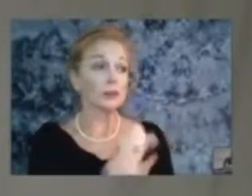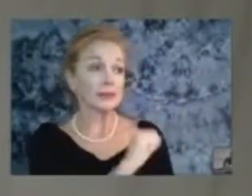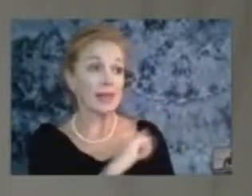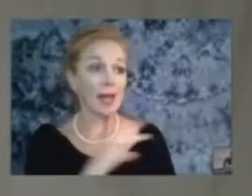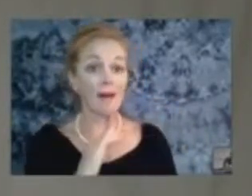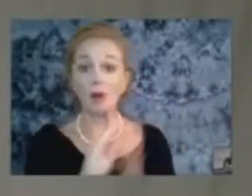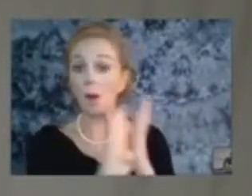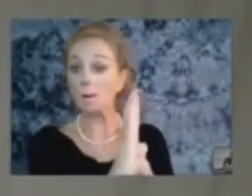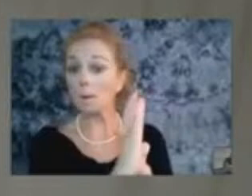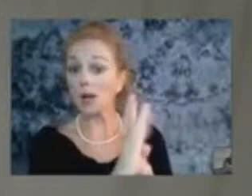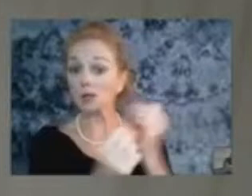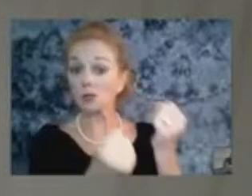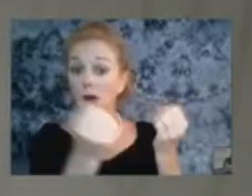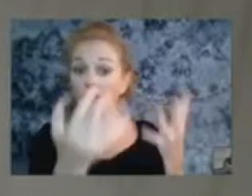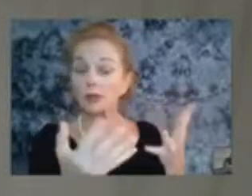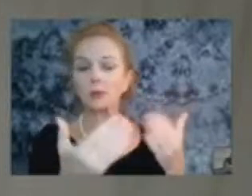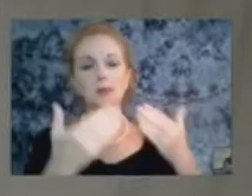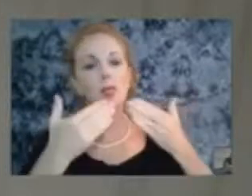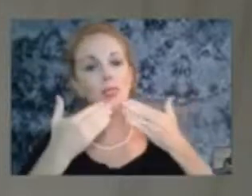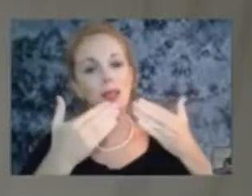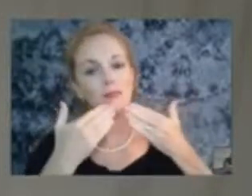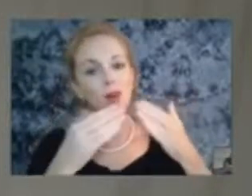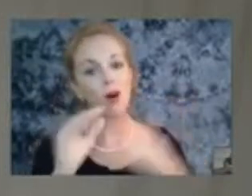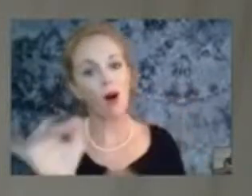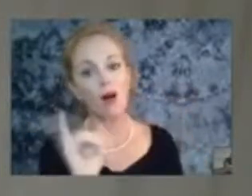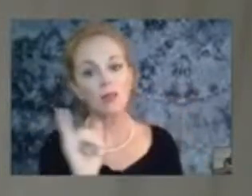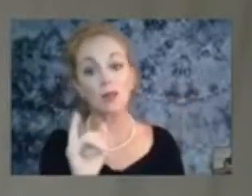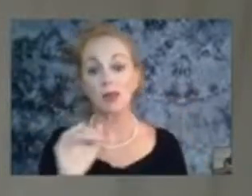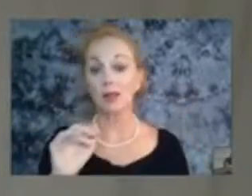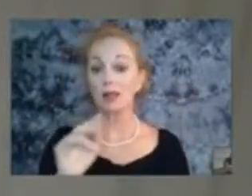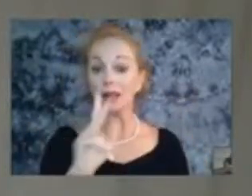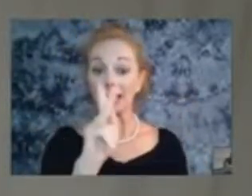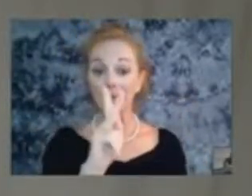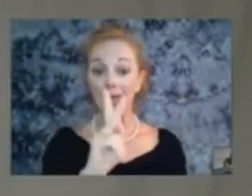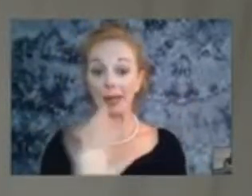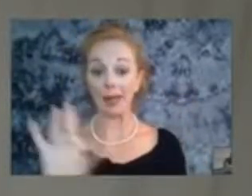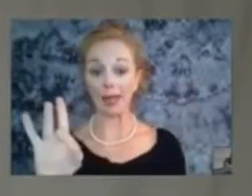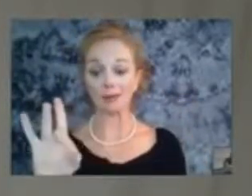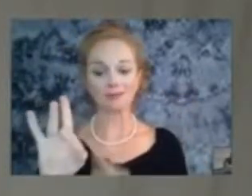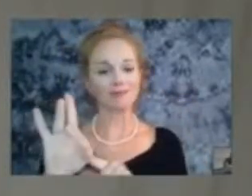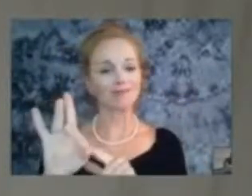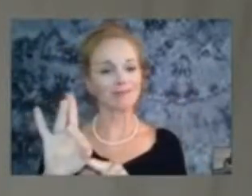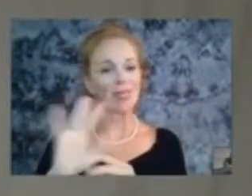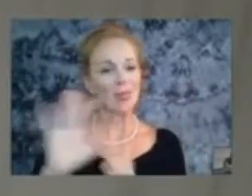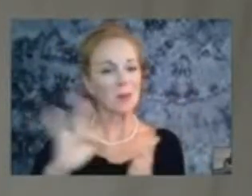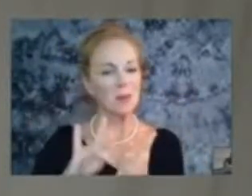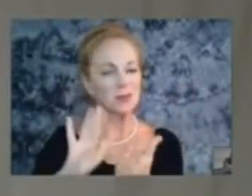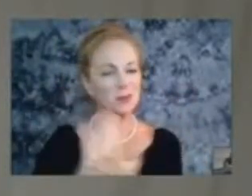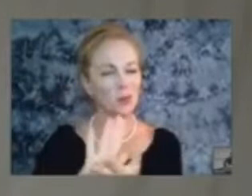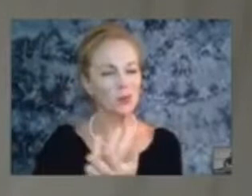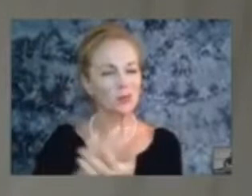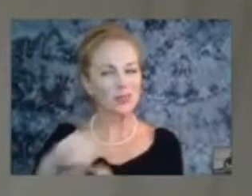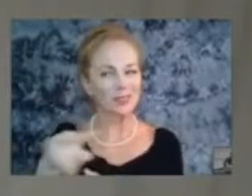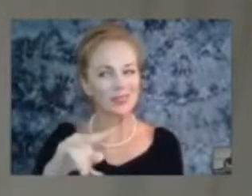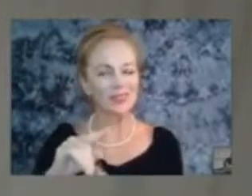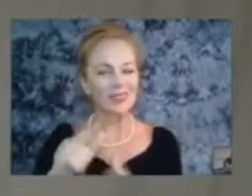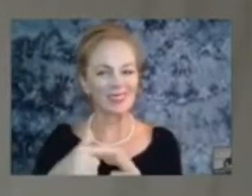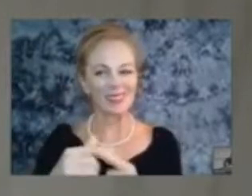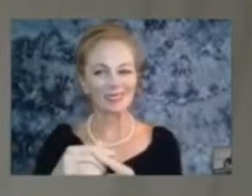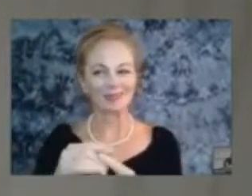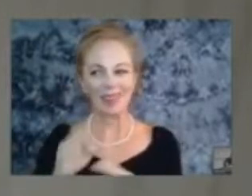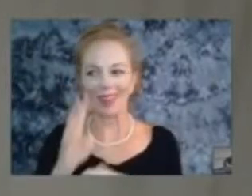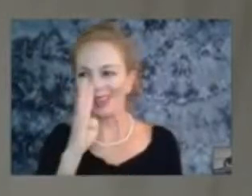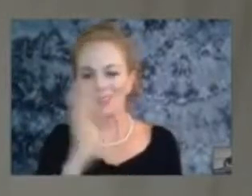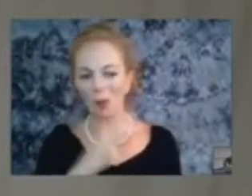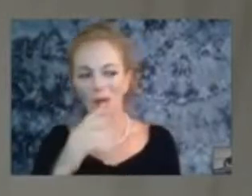just so thankful. I'm also thankful that it's K-8, because oftentimes those middle schoolers can kind of get left out. You know how that goes. So